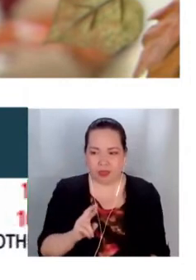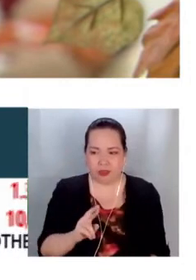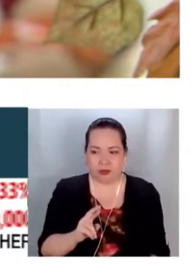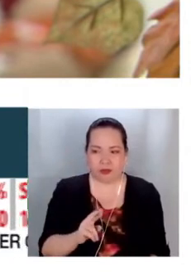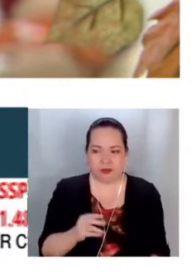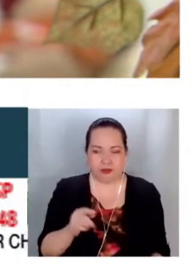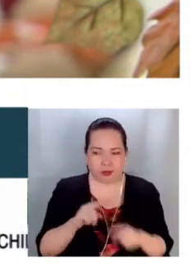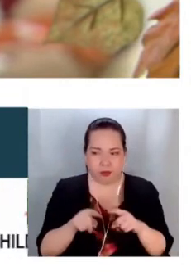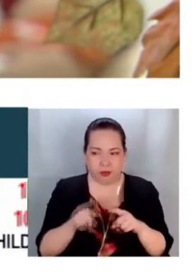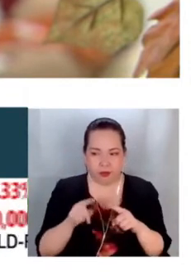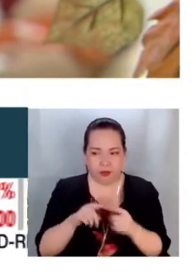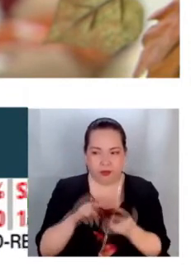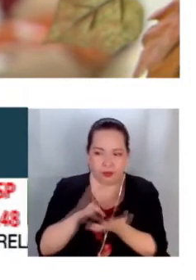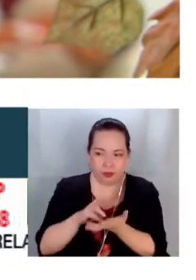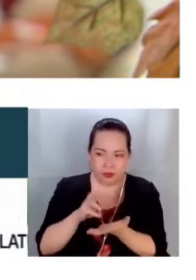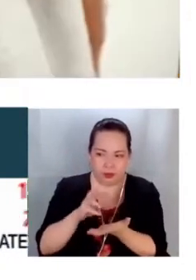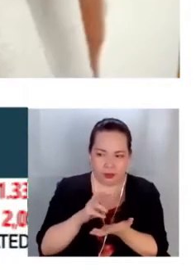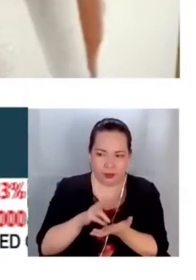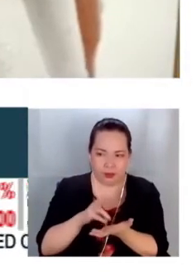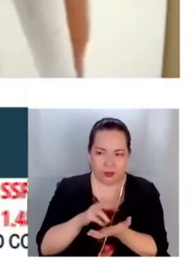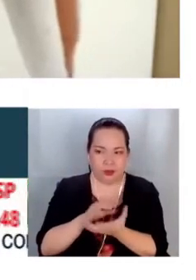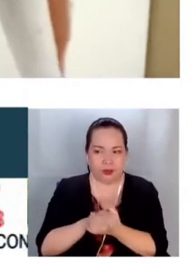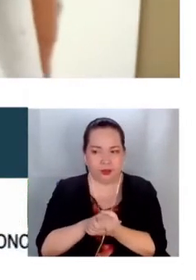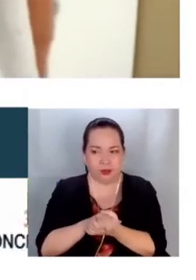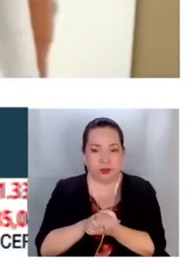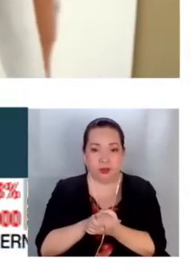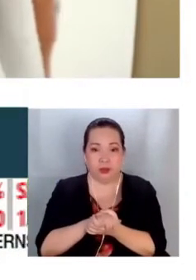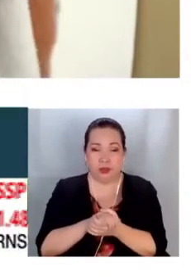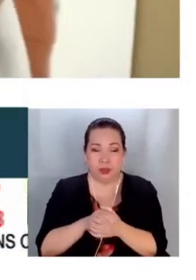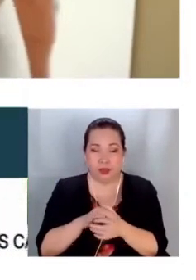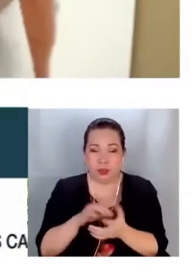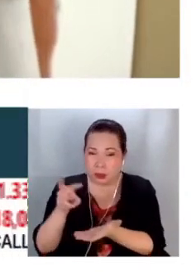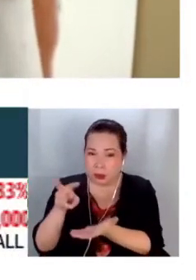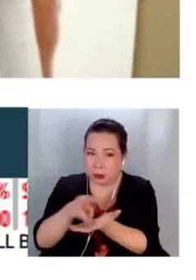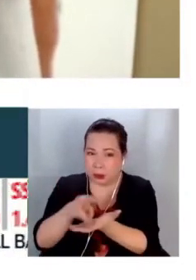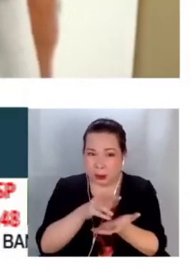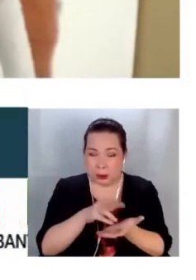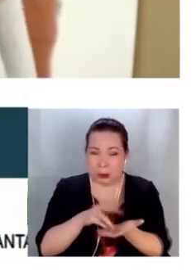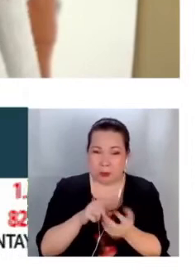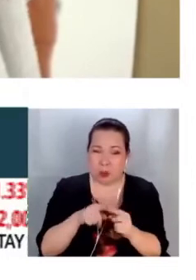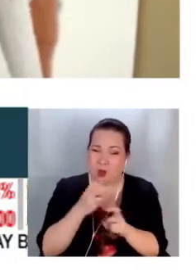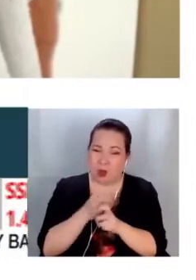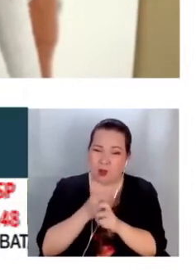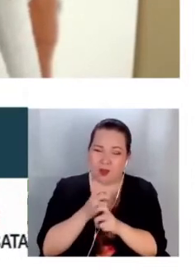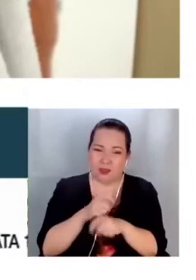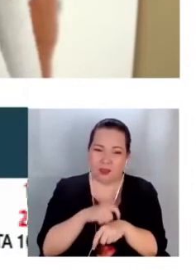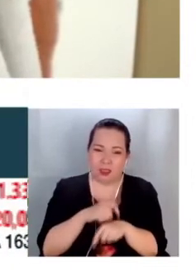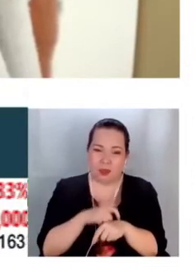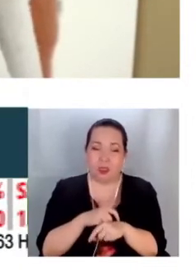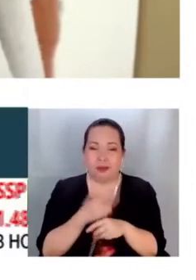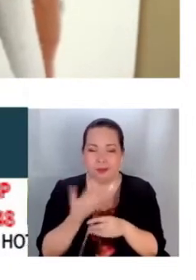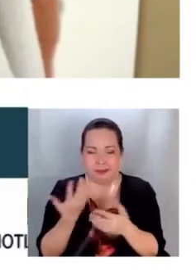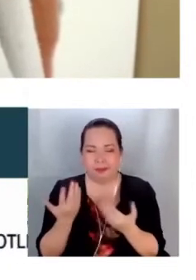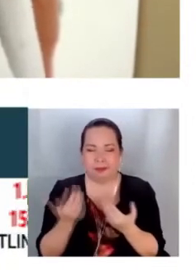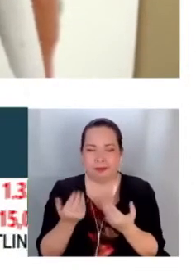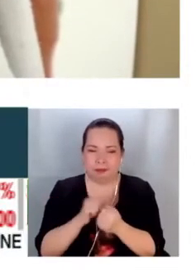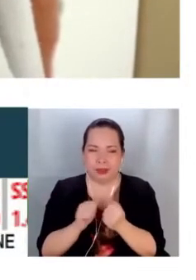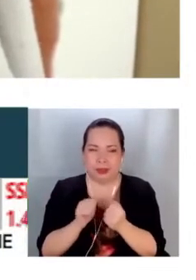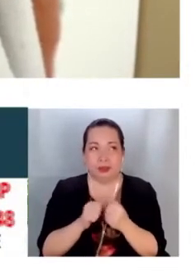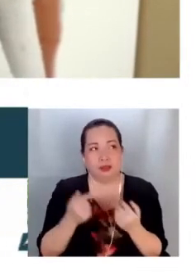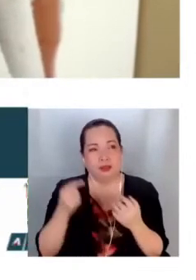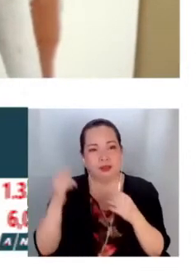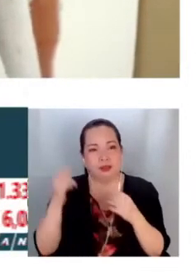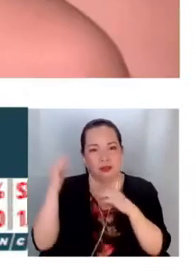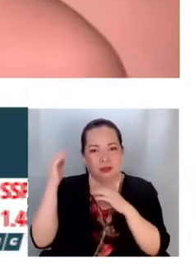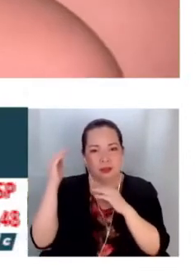cities, are where they're having more difficulty. And because of that, we're expecting if there's